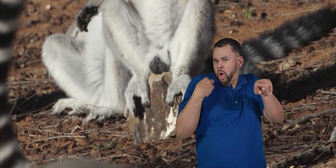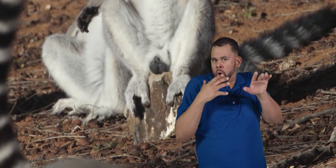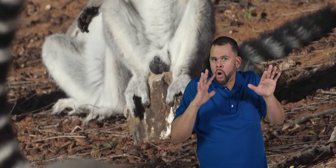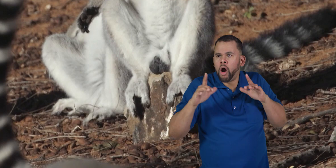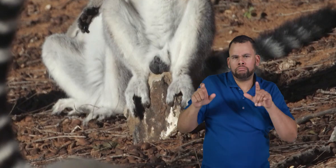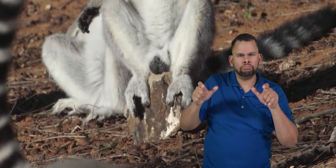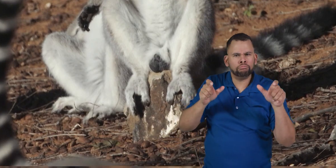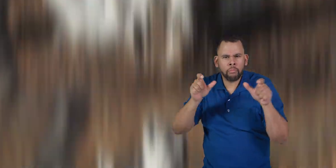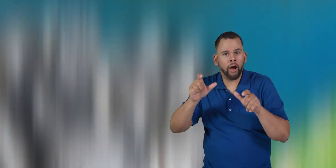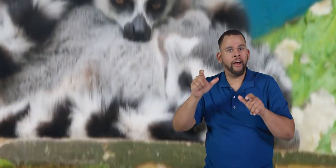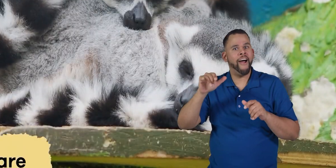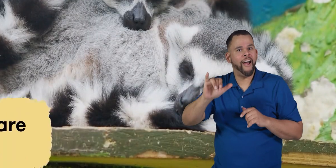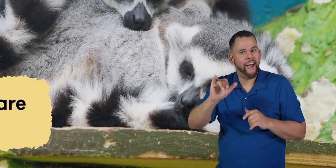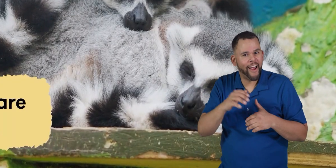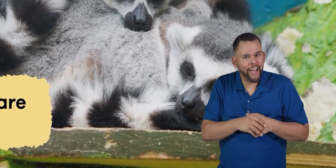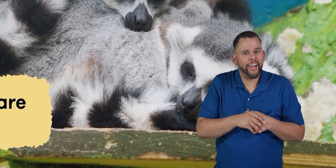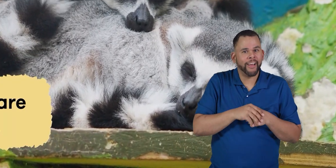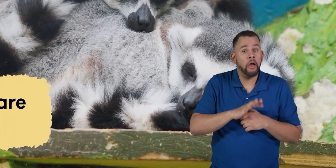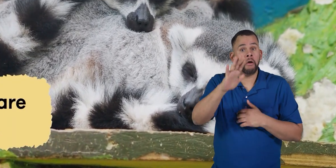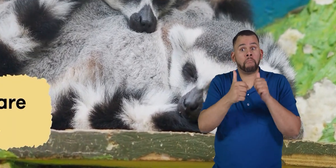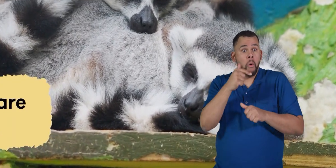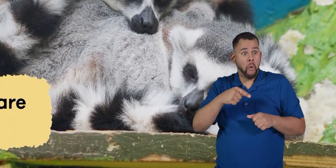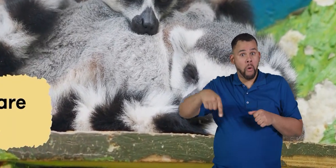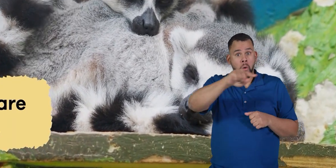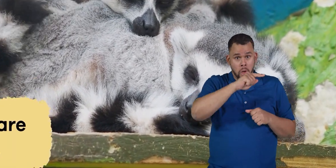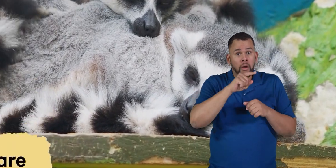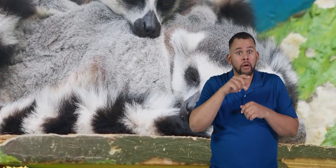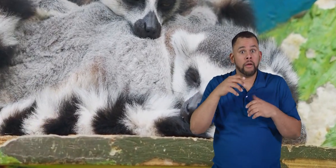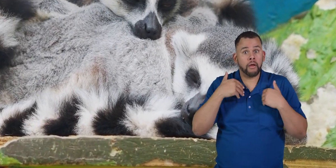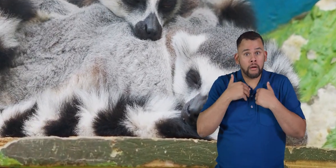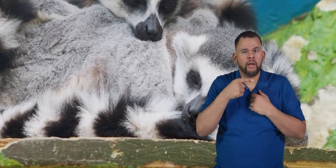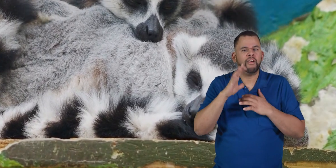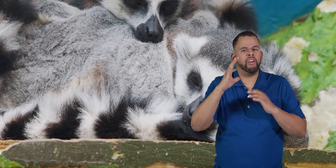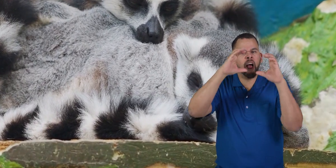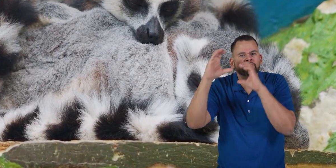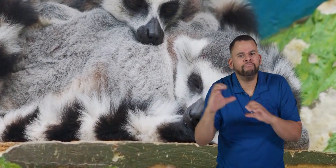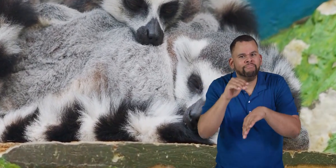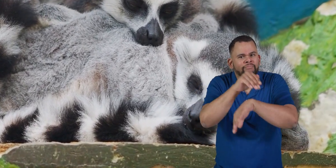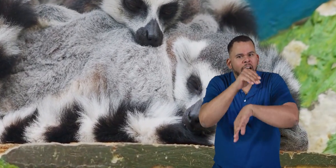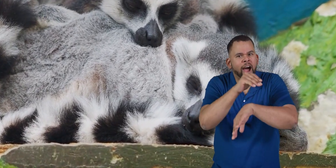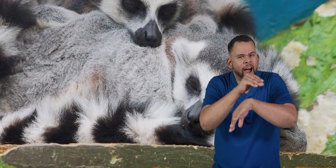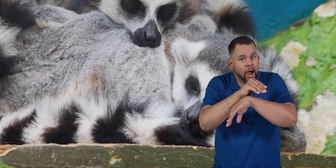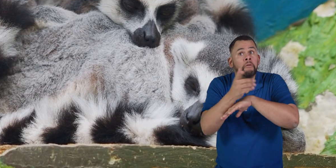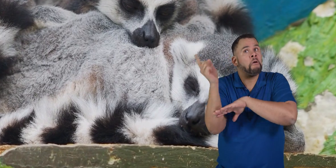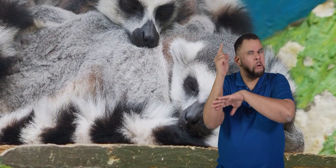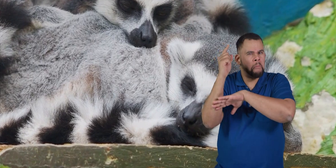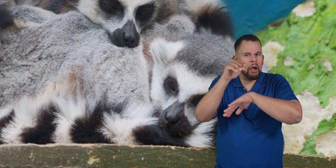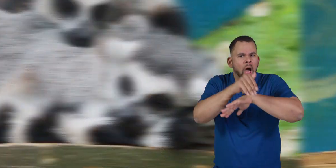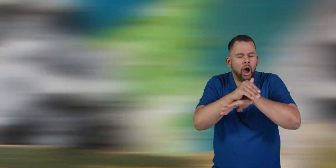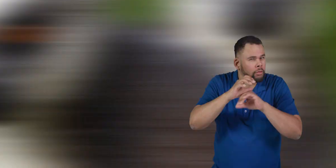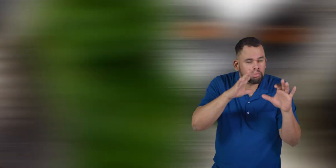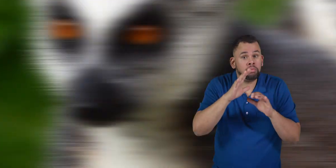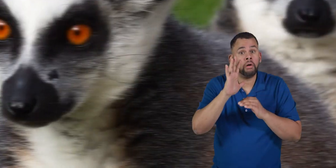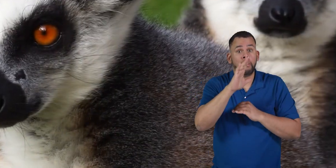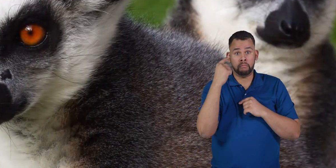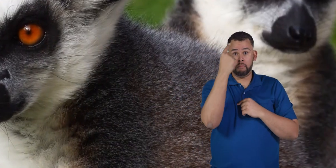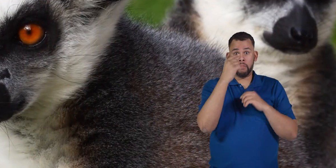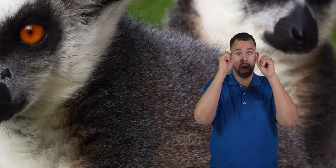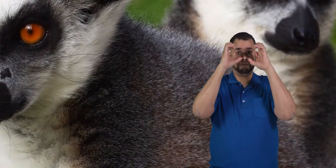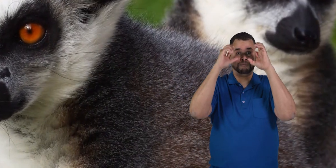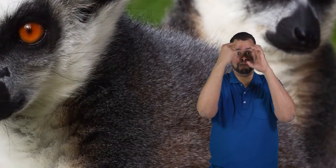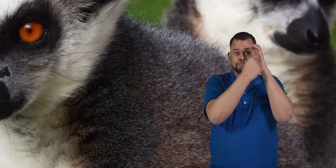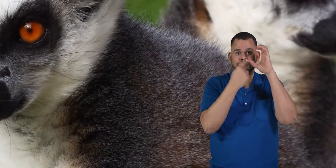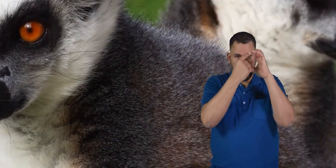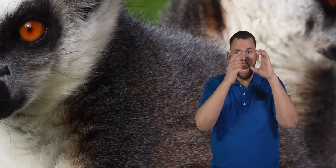to mark their territory most lemurs are nocturnal because they are active at night instead of during the day this is